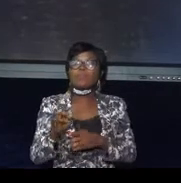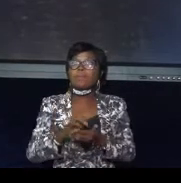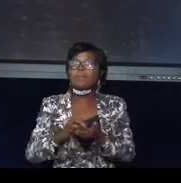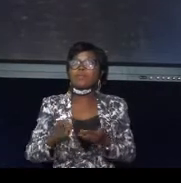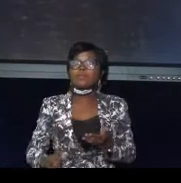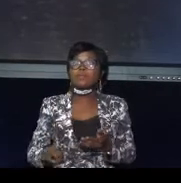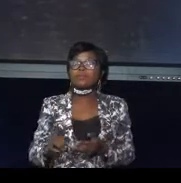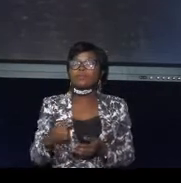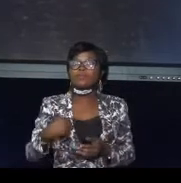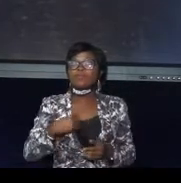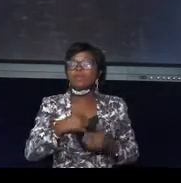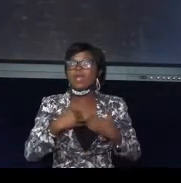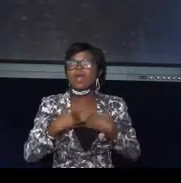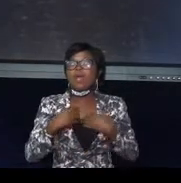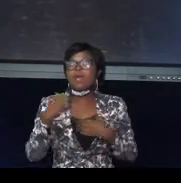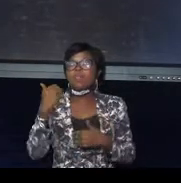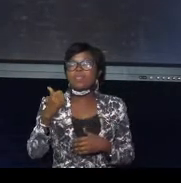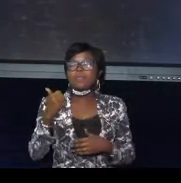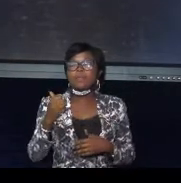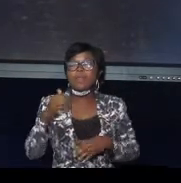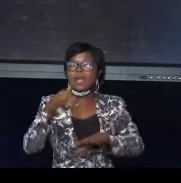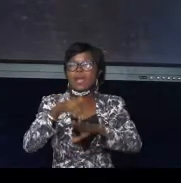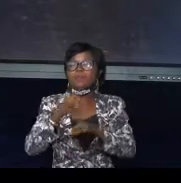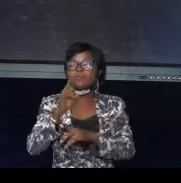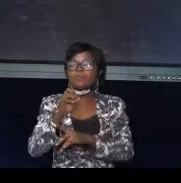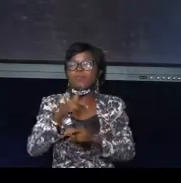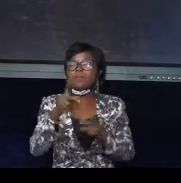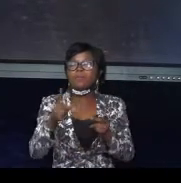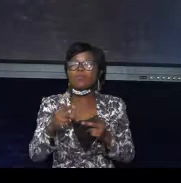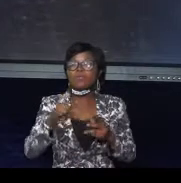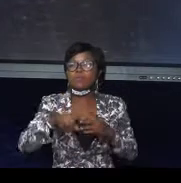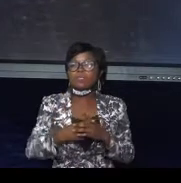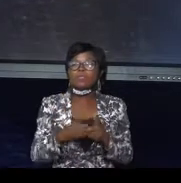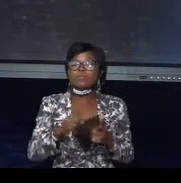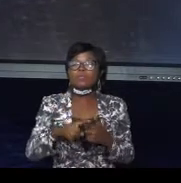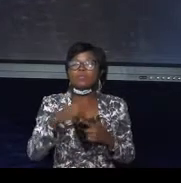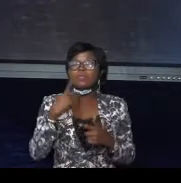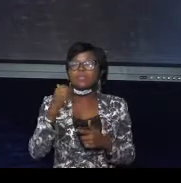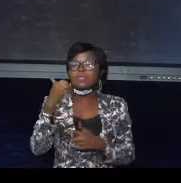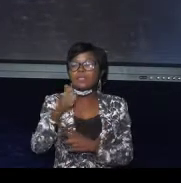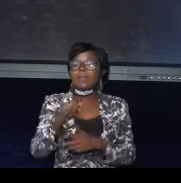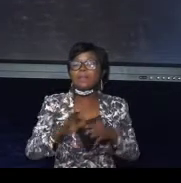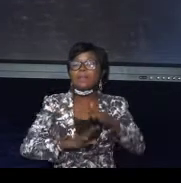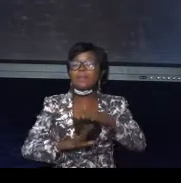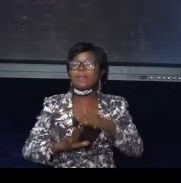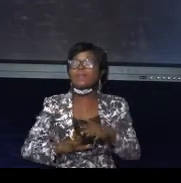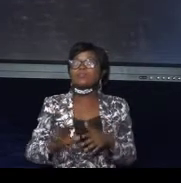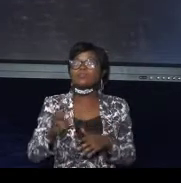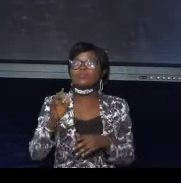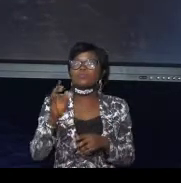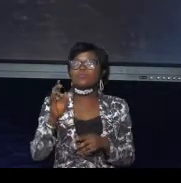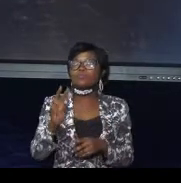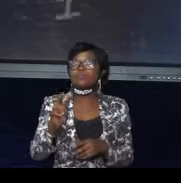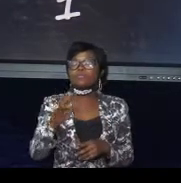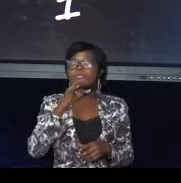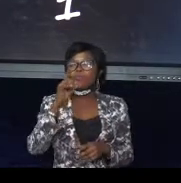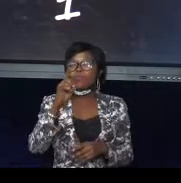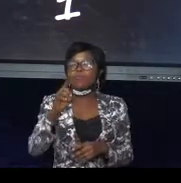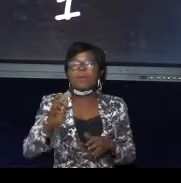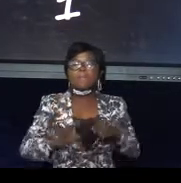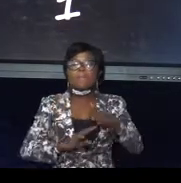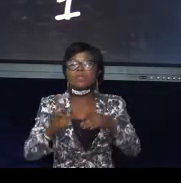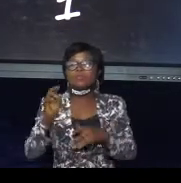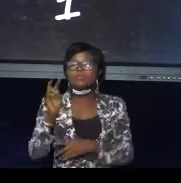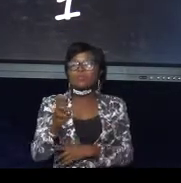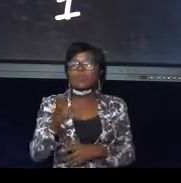take it to the other side. Now we have 10 at the ones place, so we can begin to subtract. 10 base 2 minus 1 base 2 is 1